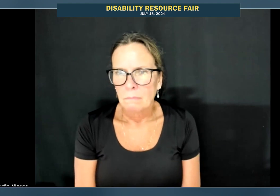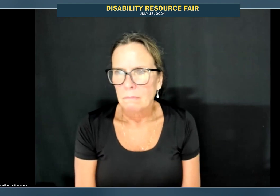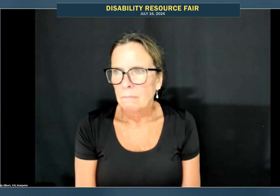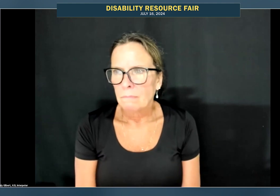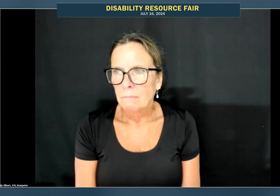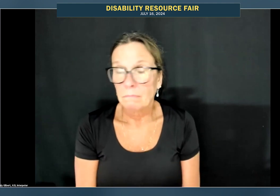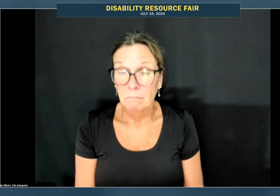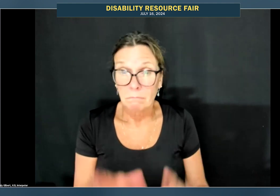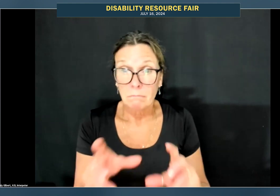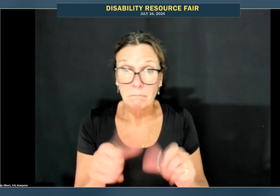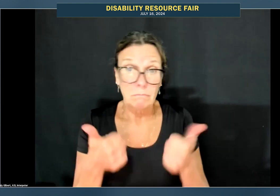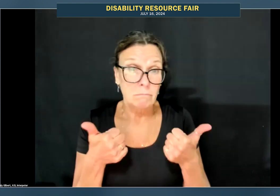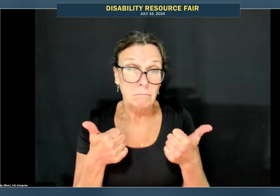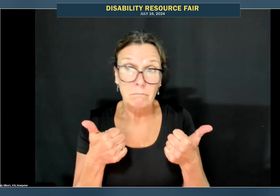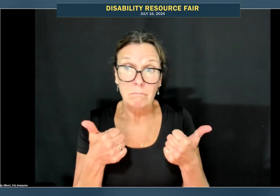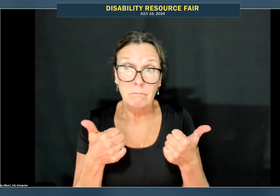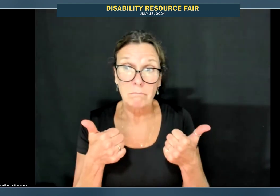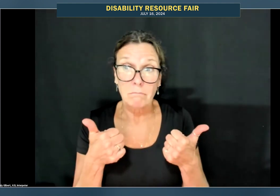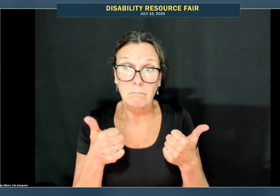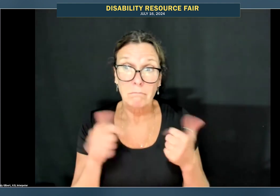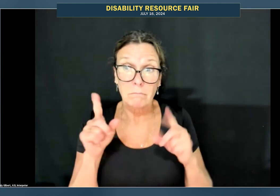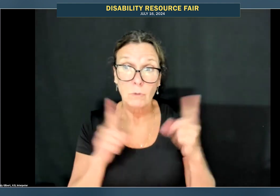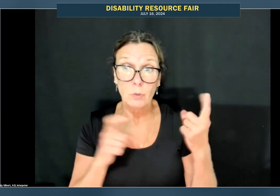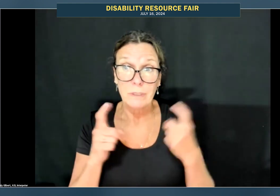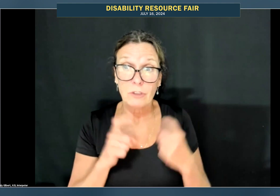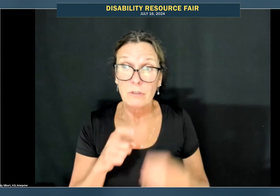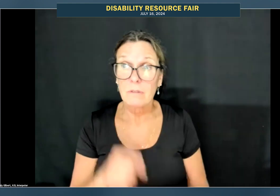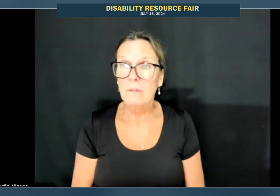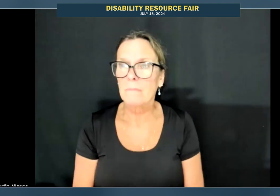Okay. Anybody have any other anybody else with questions?